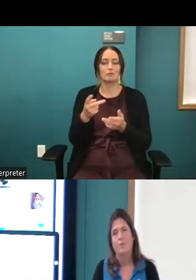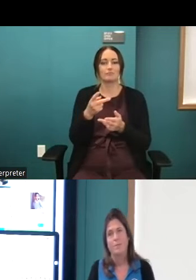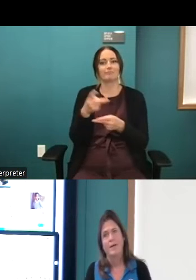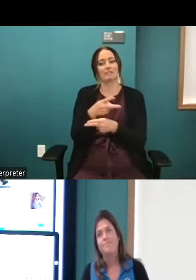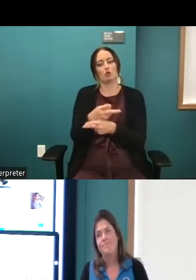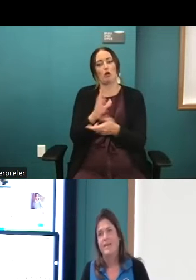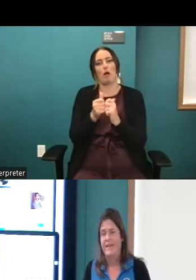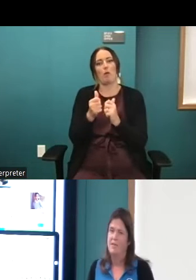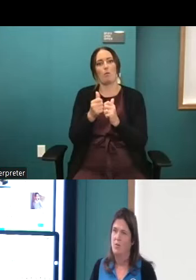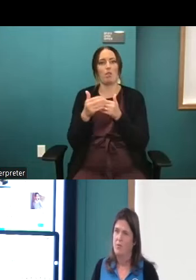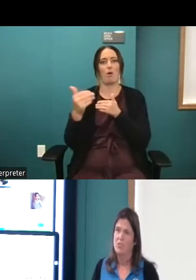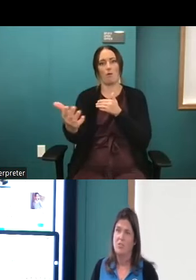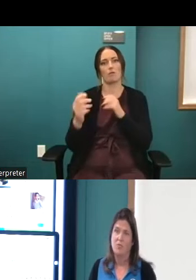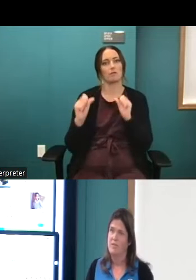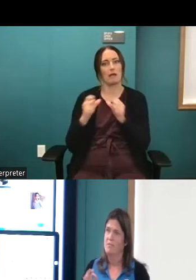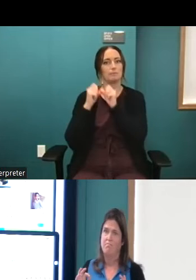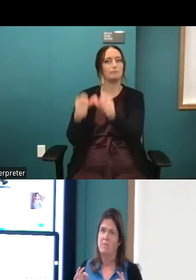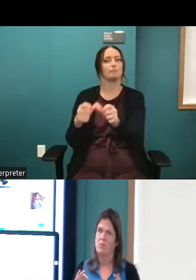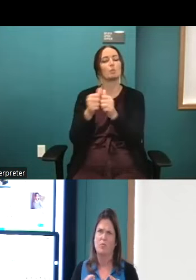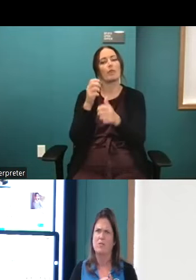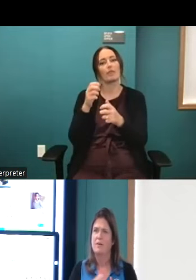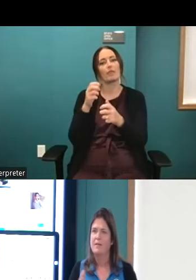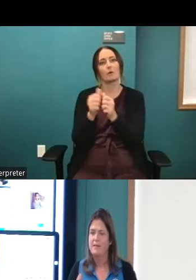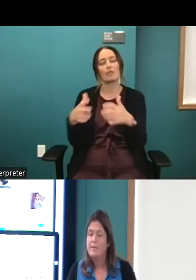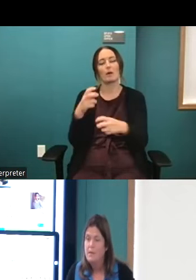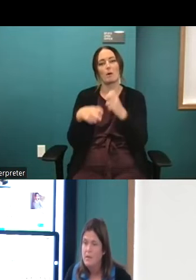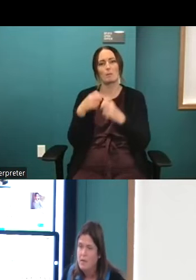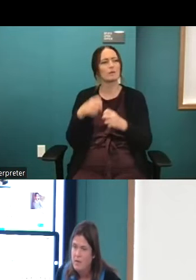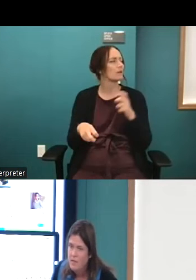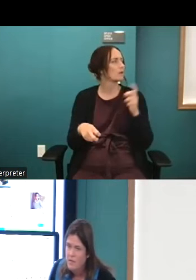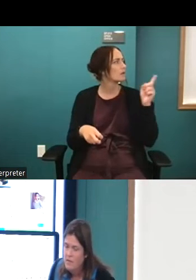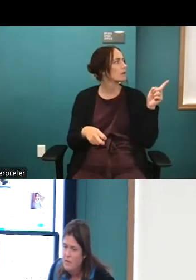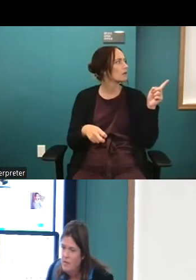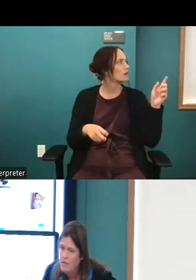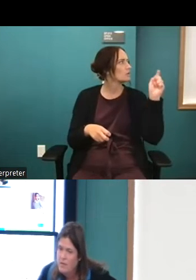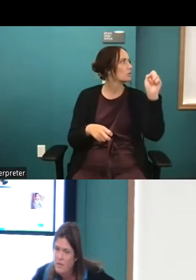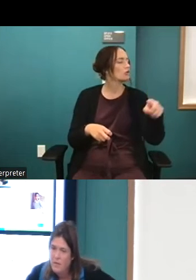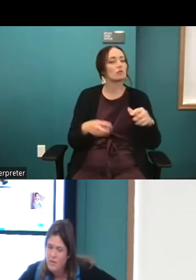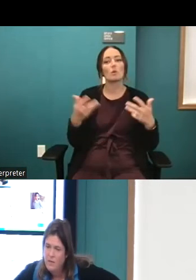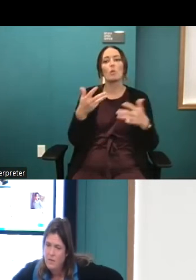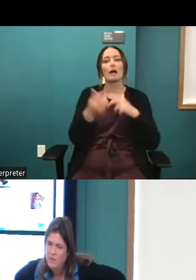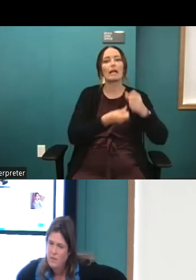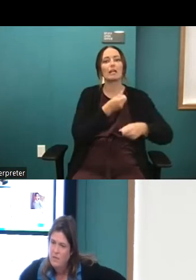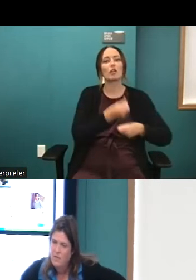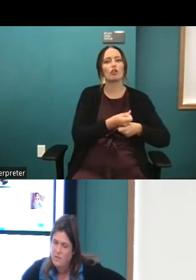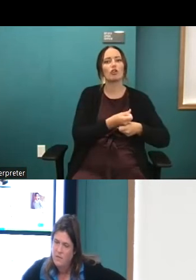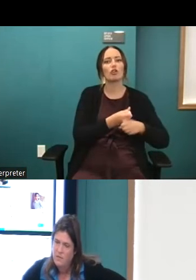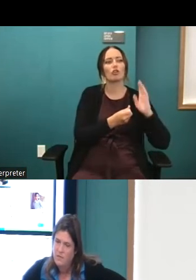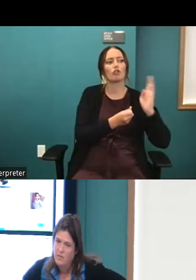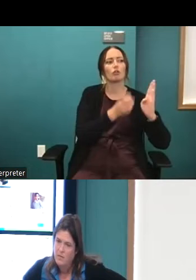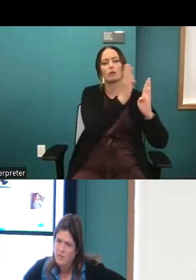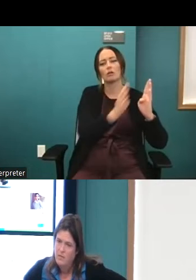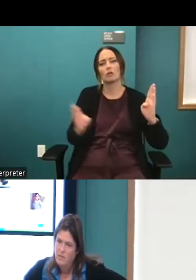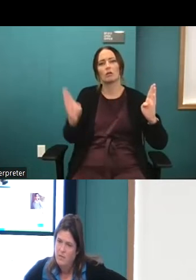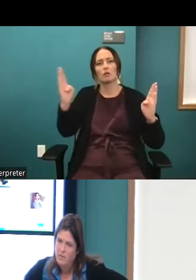same problem. But yeah, so version 2. So what year to what year were those, the ones that the water